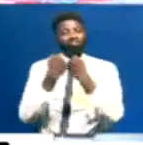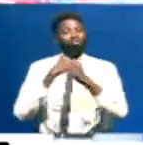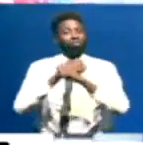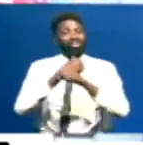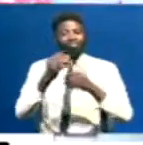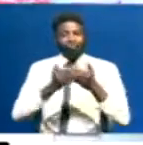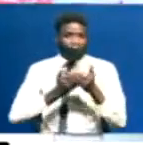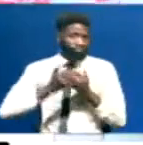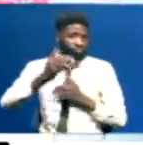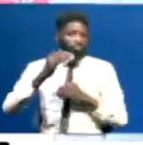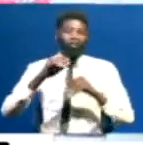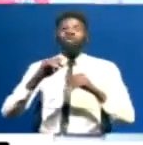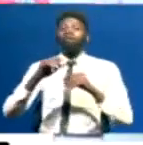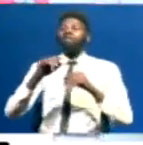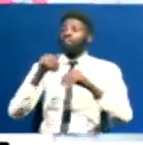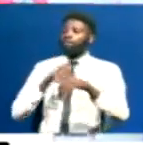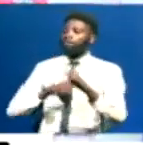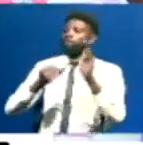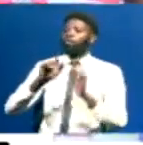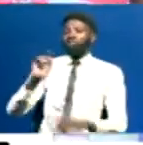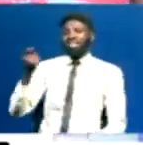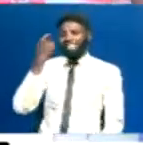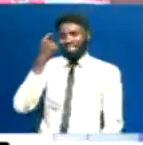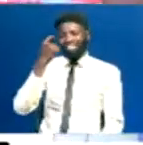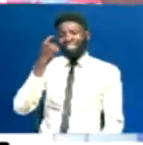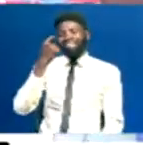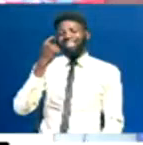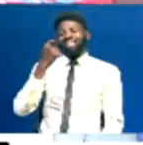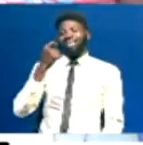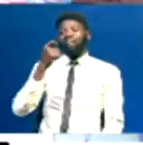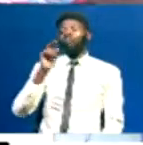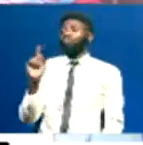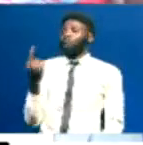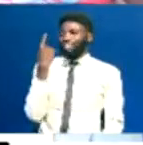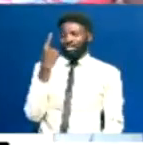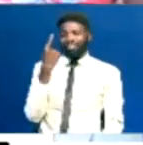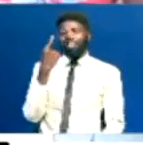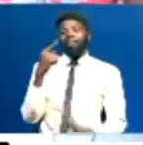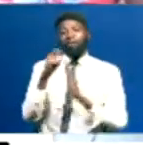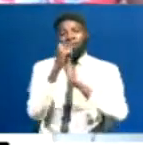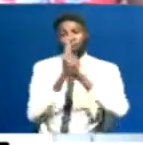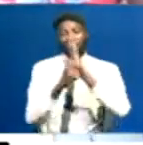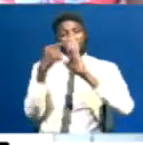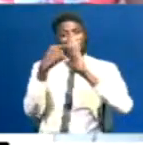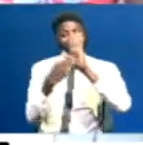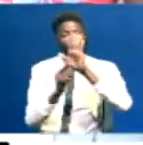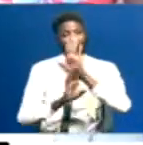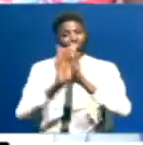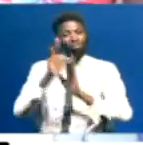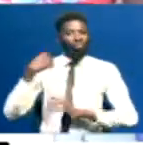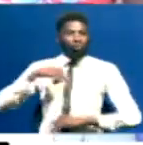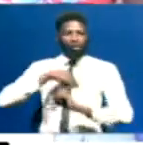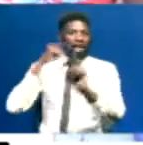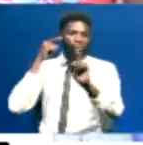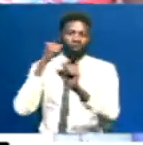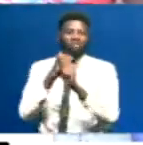and based on the Kenya Kwanza manifesto, we are seeking to even do better in expanding the social